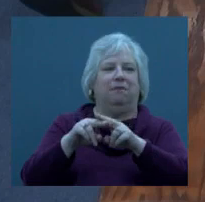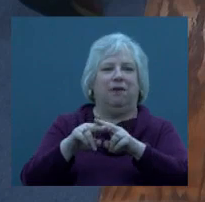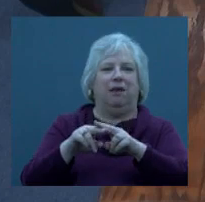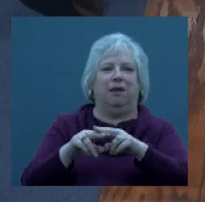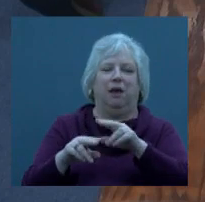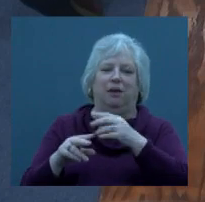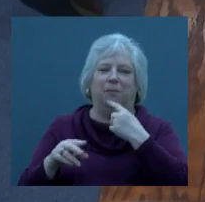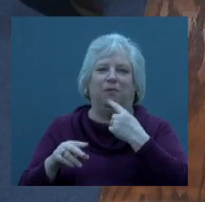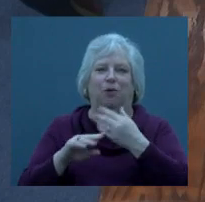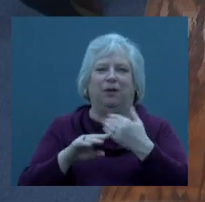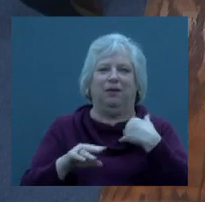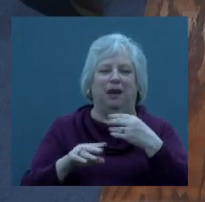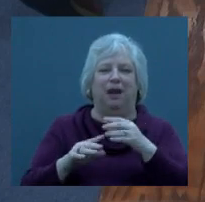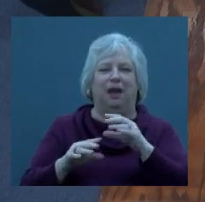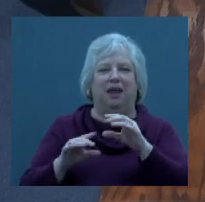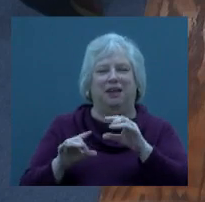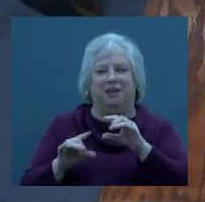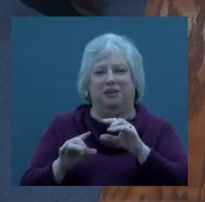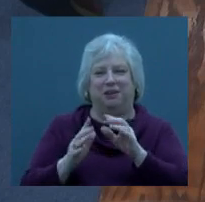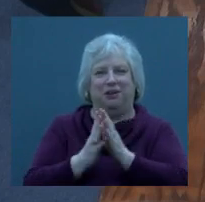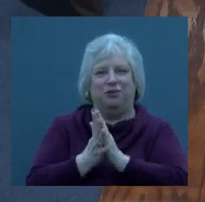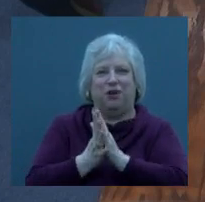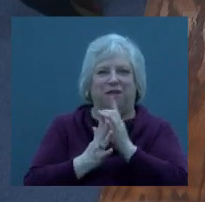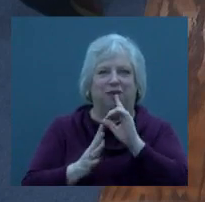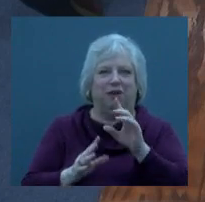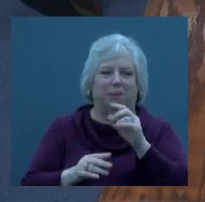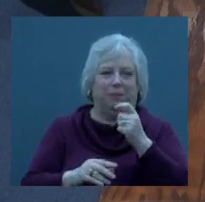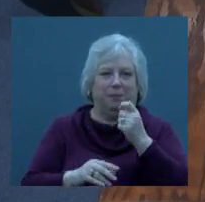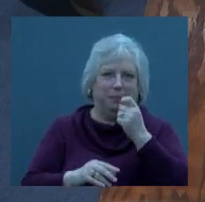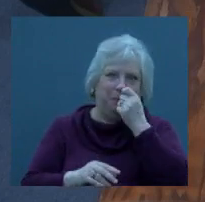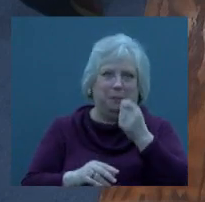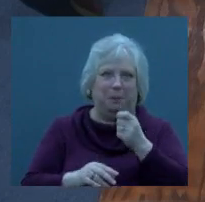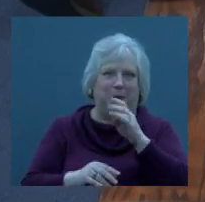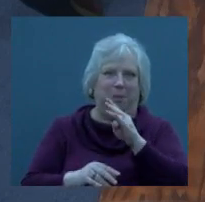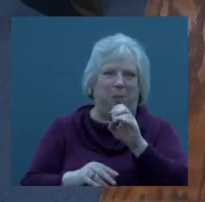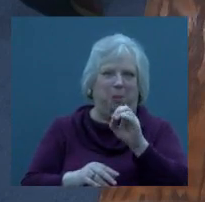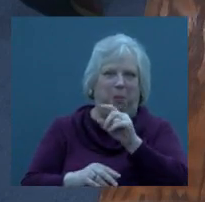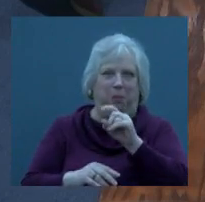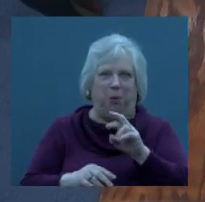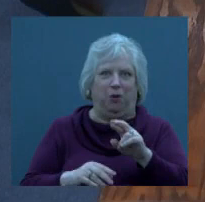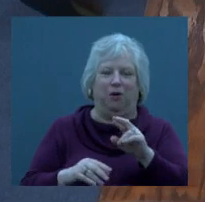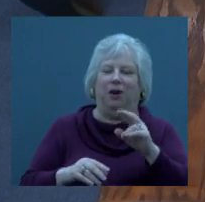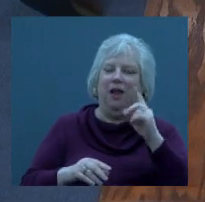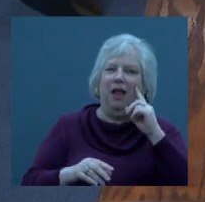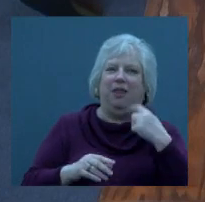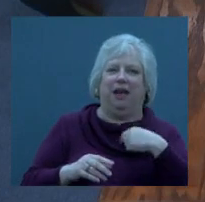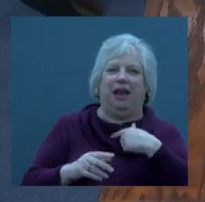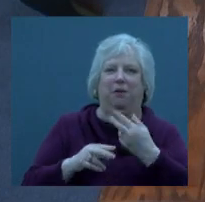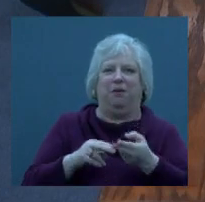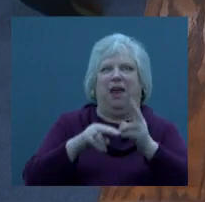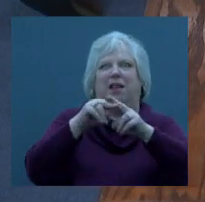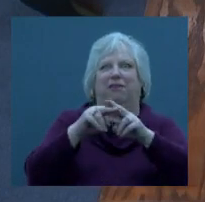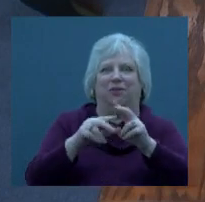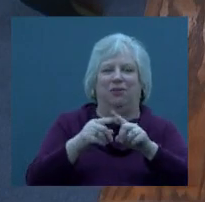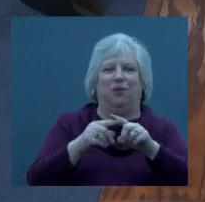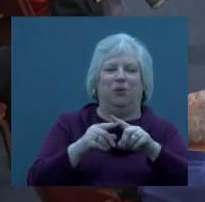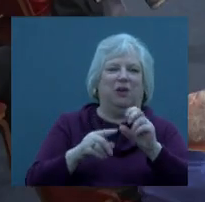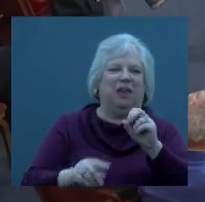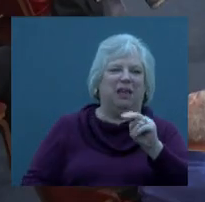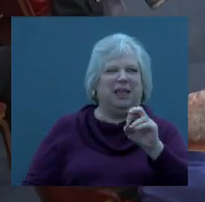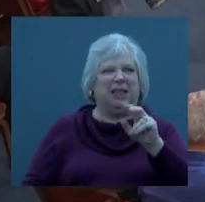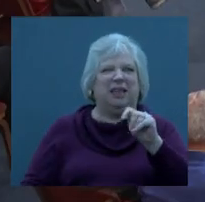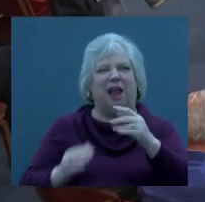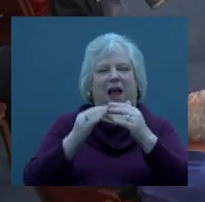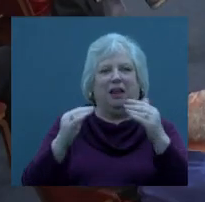snot level because it's just not going to work. The infrastructure is going to get beat to death by people behind me, but yeah, we're